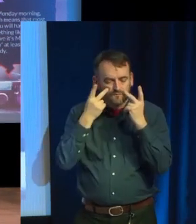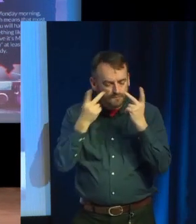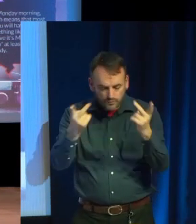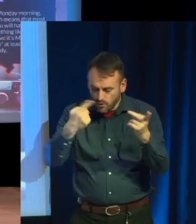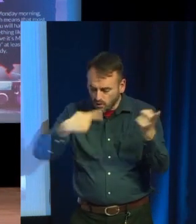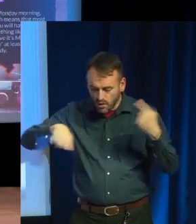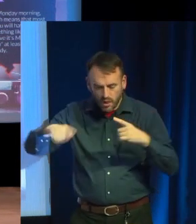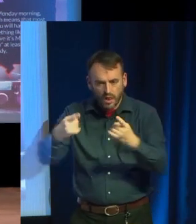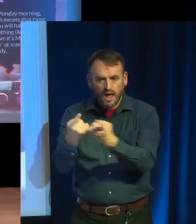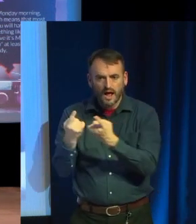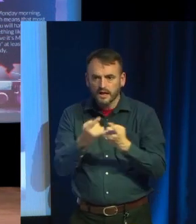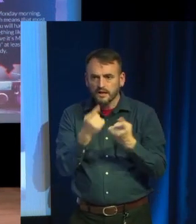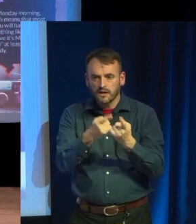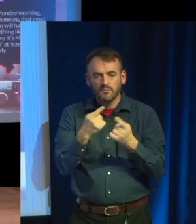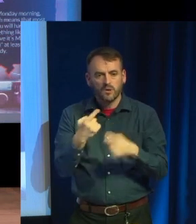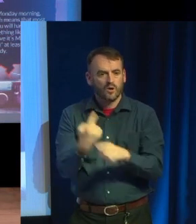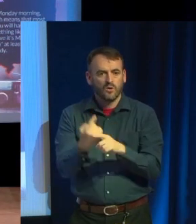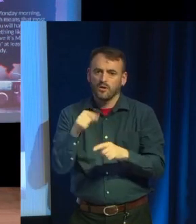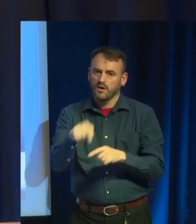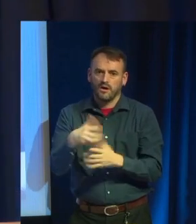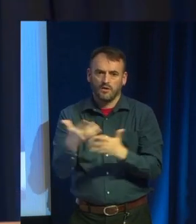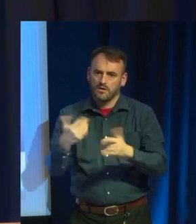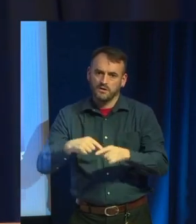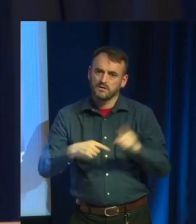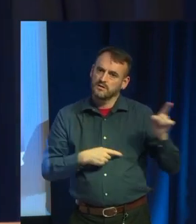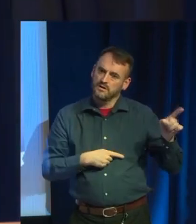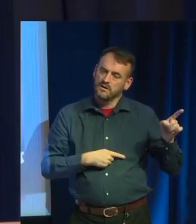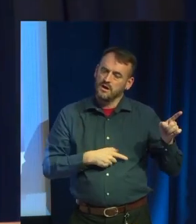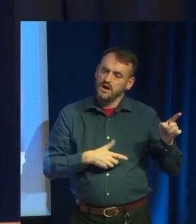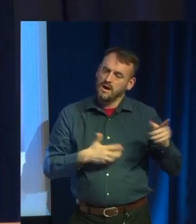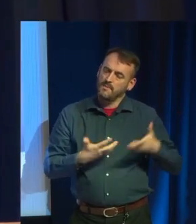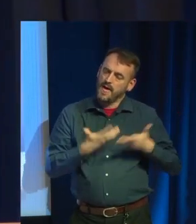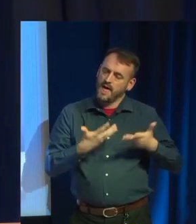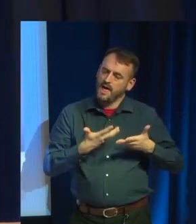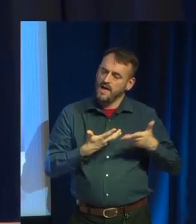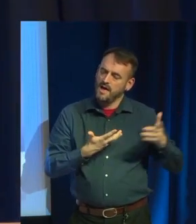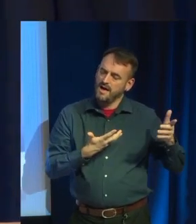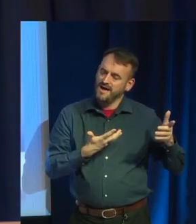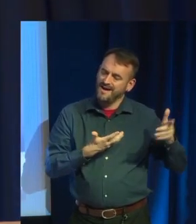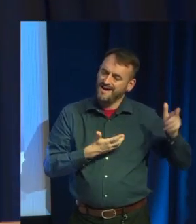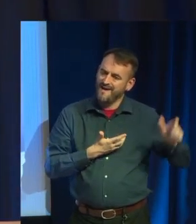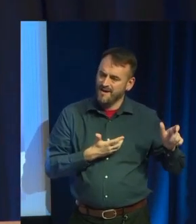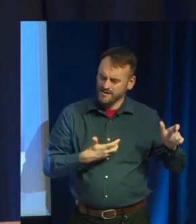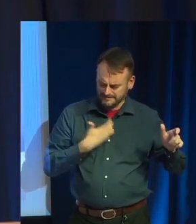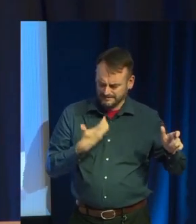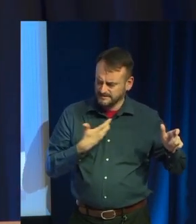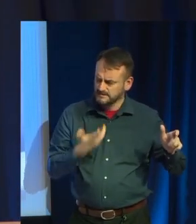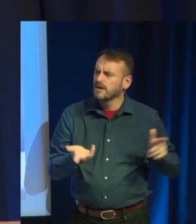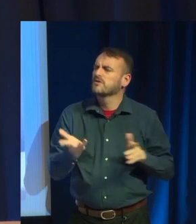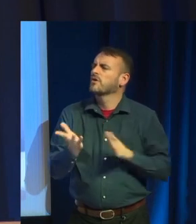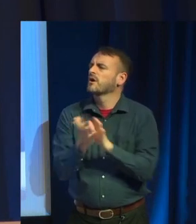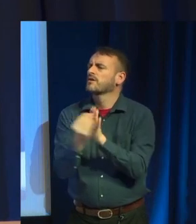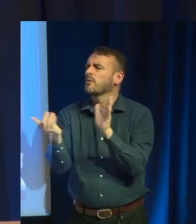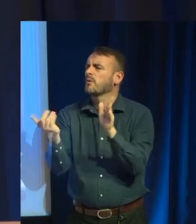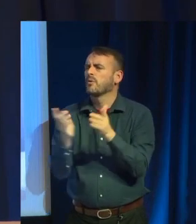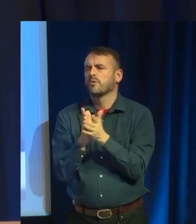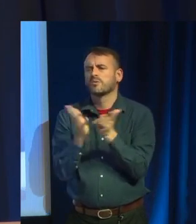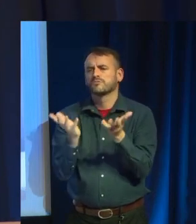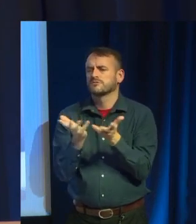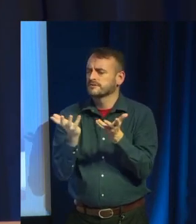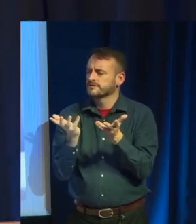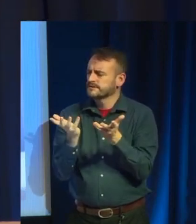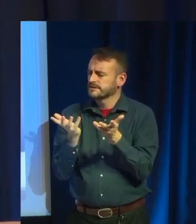for the player, I mentioned. It's an easy example, I think, is like if somebody is in a radio station